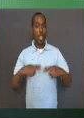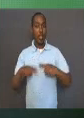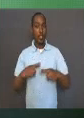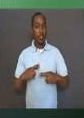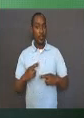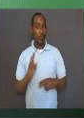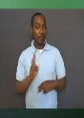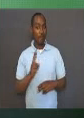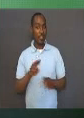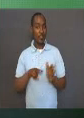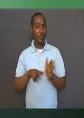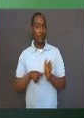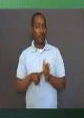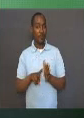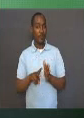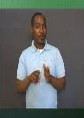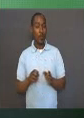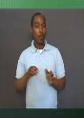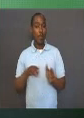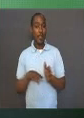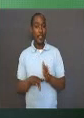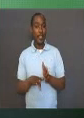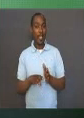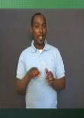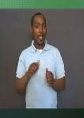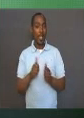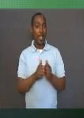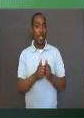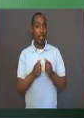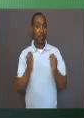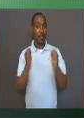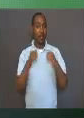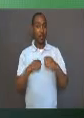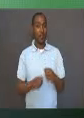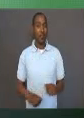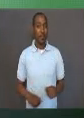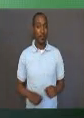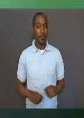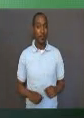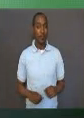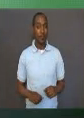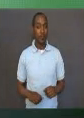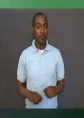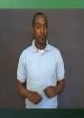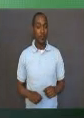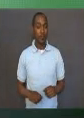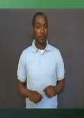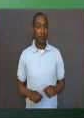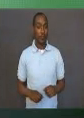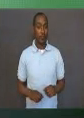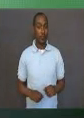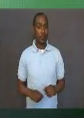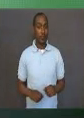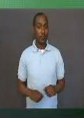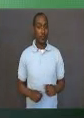a virus or bacteria if the body ever comes into contact with